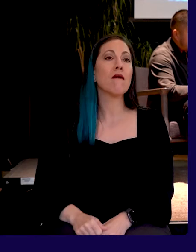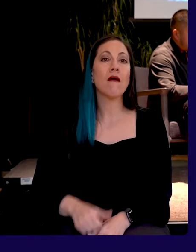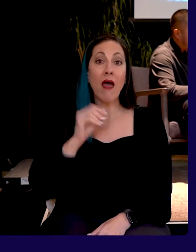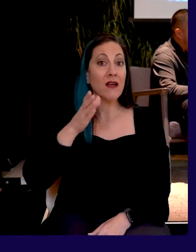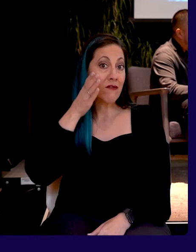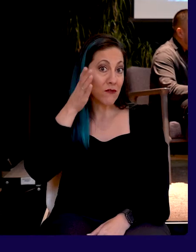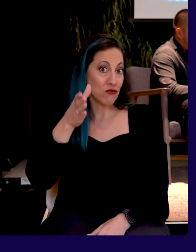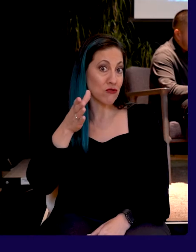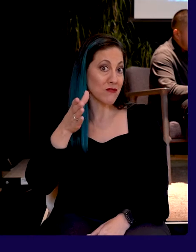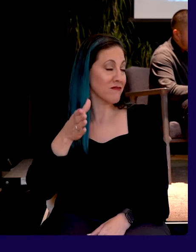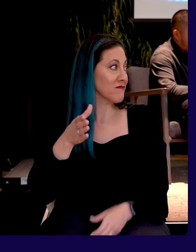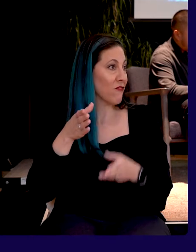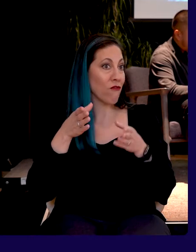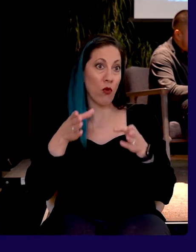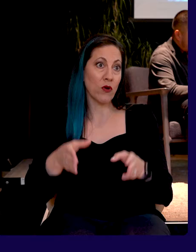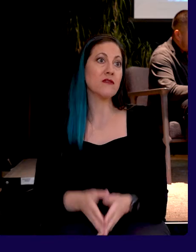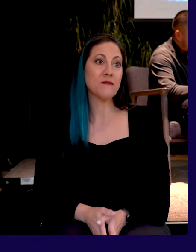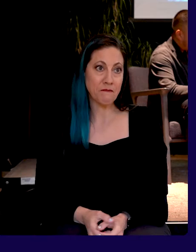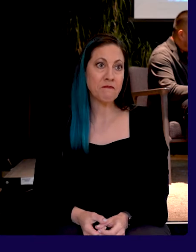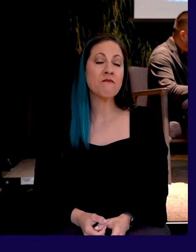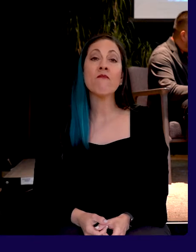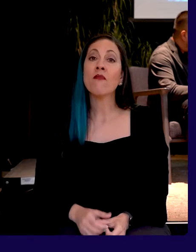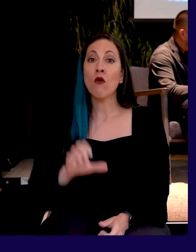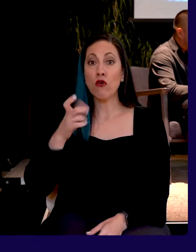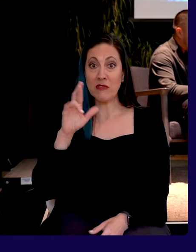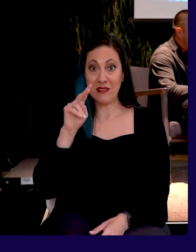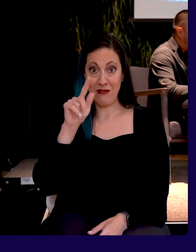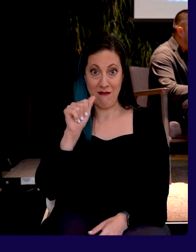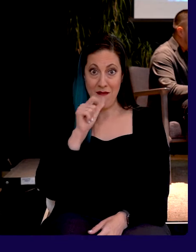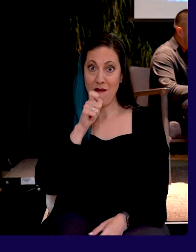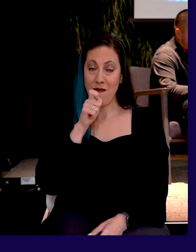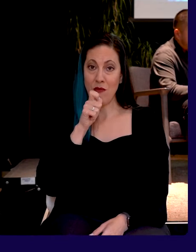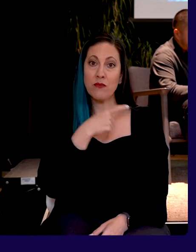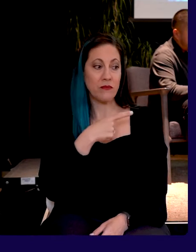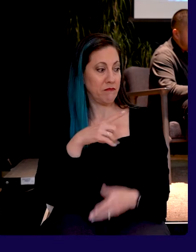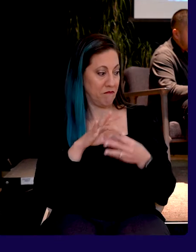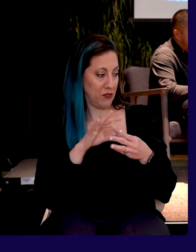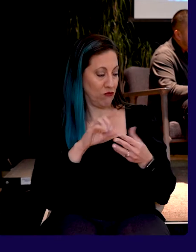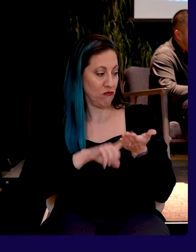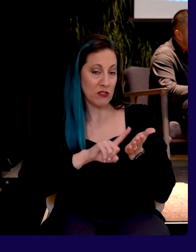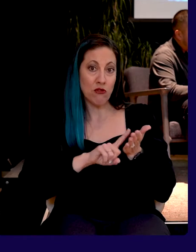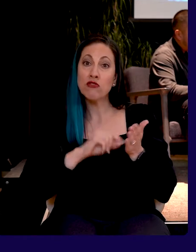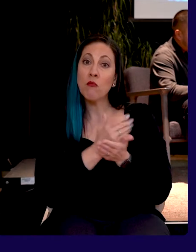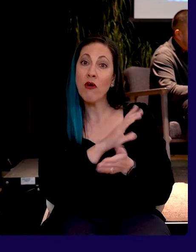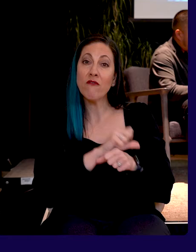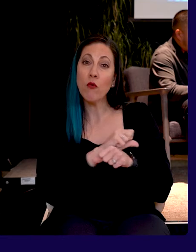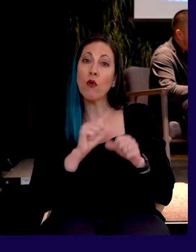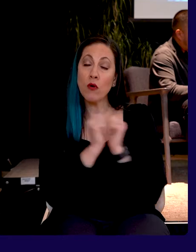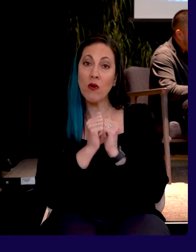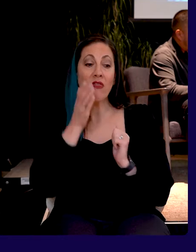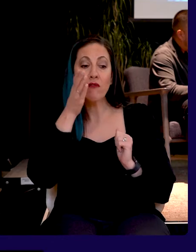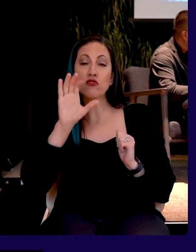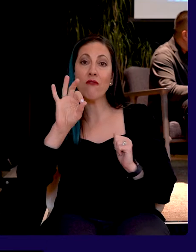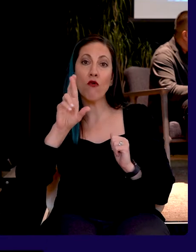Future Forum. So to get us started, Christina, so the aforementioned research that we were talking about is part of your work with